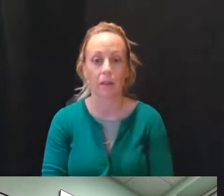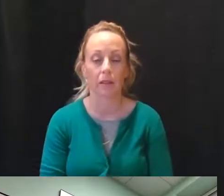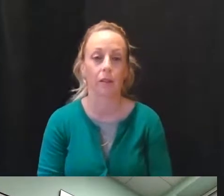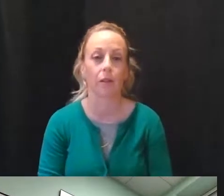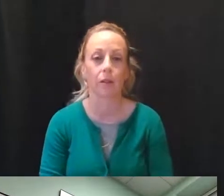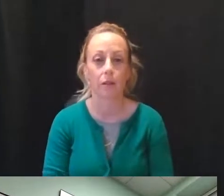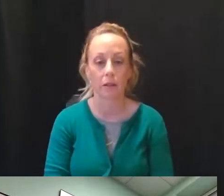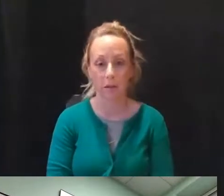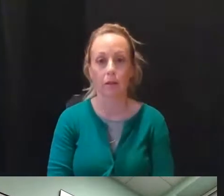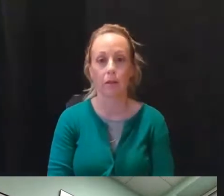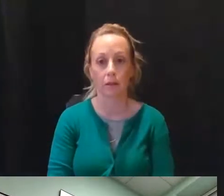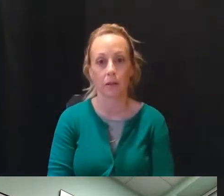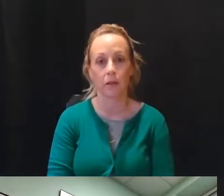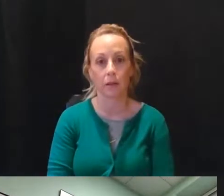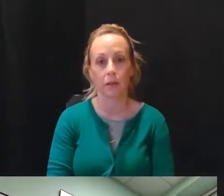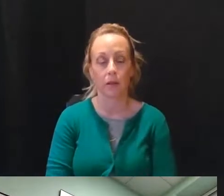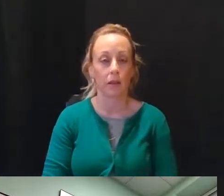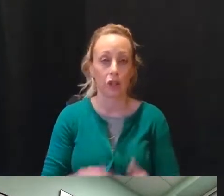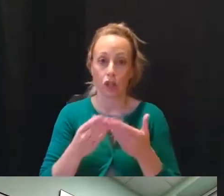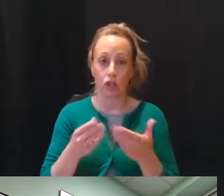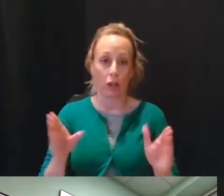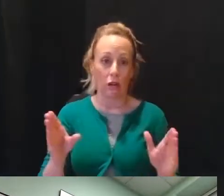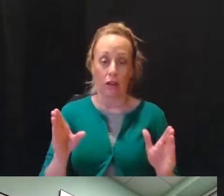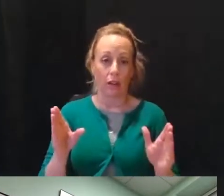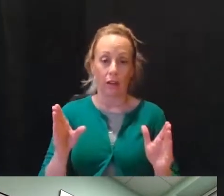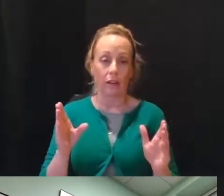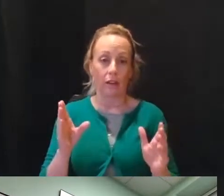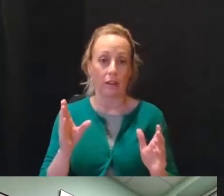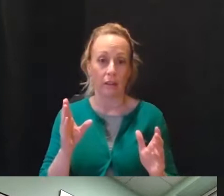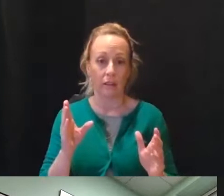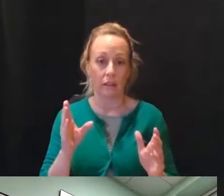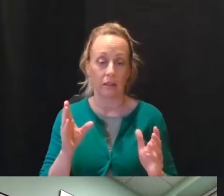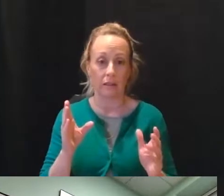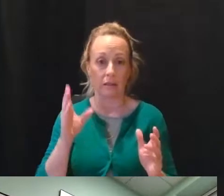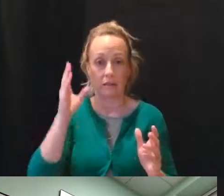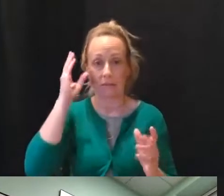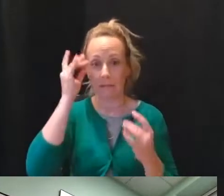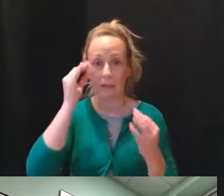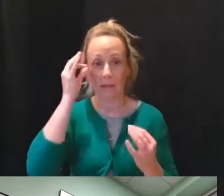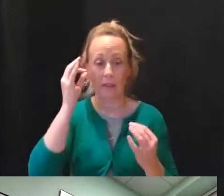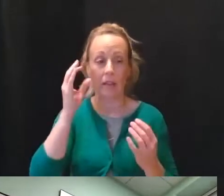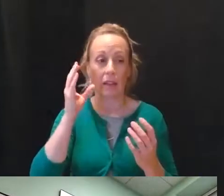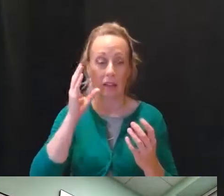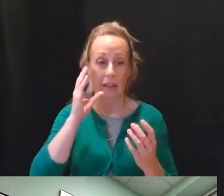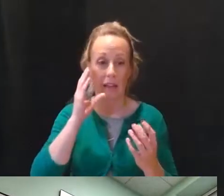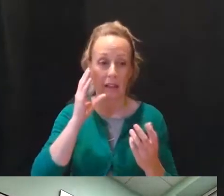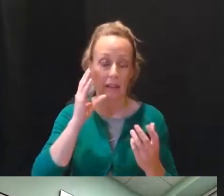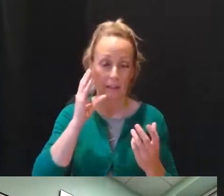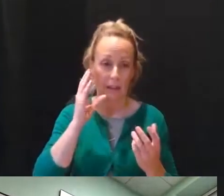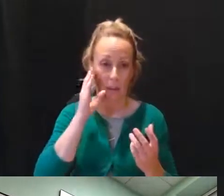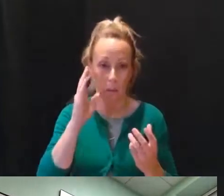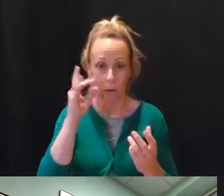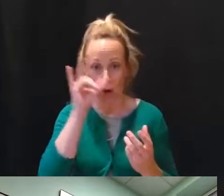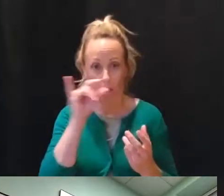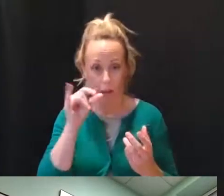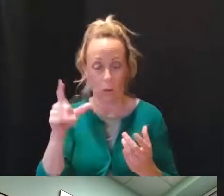generally speaking, the patients would look pretty much like a flu or a COVID patient.